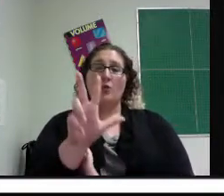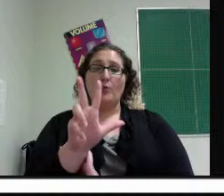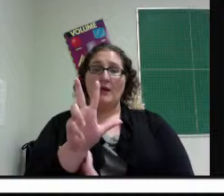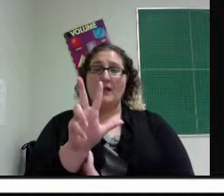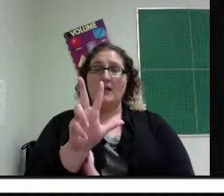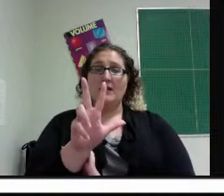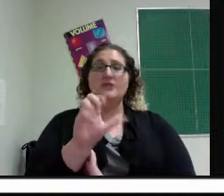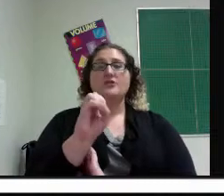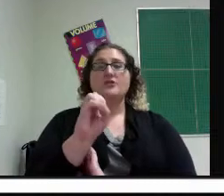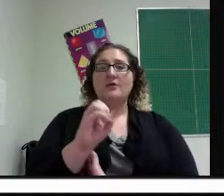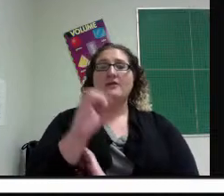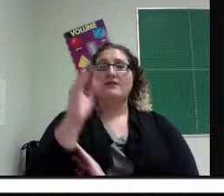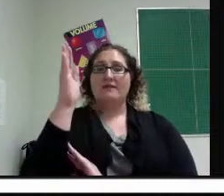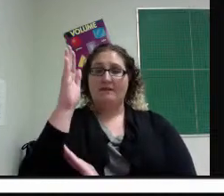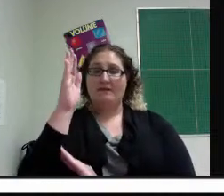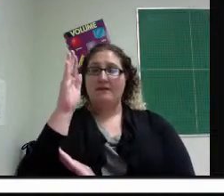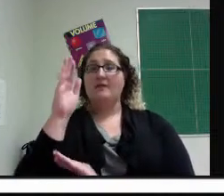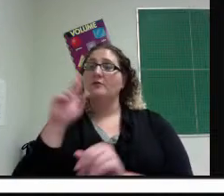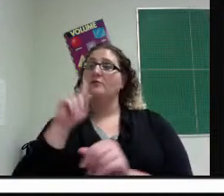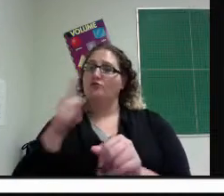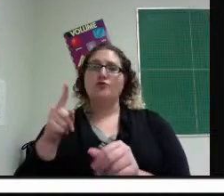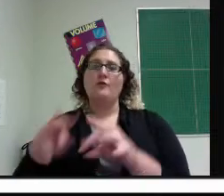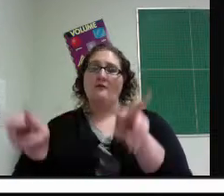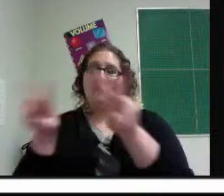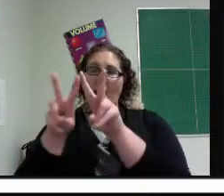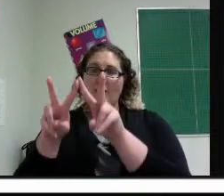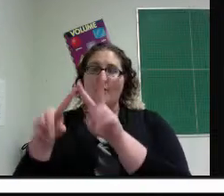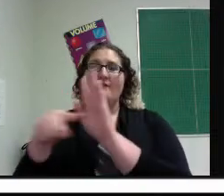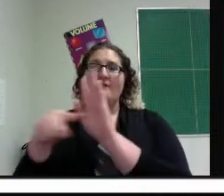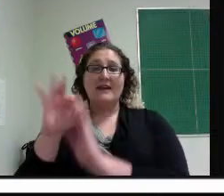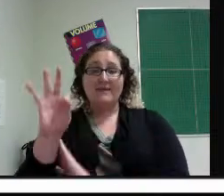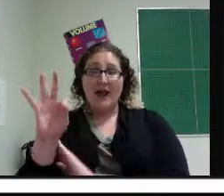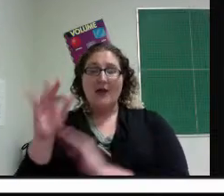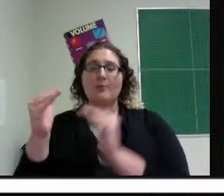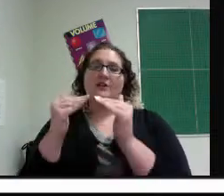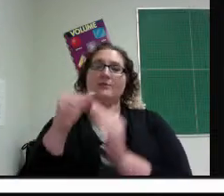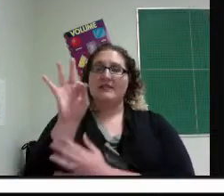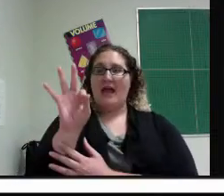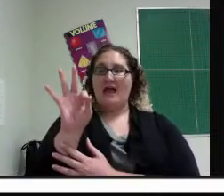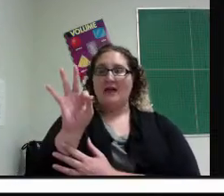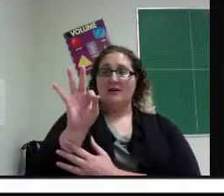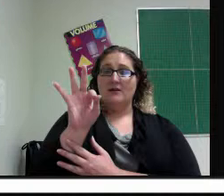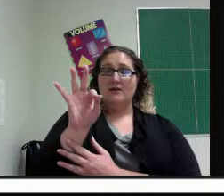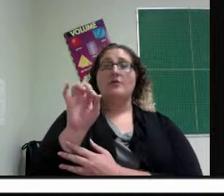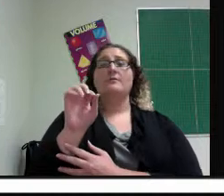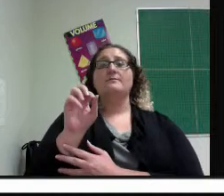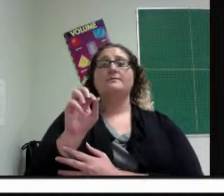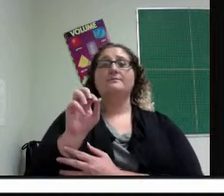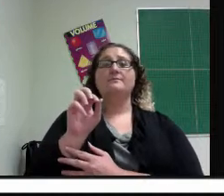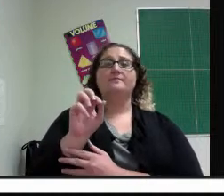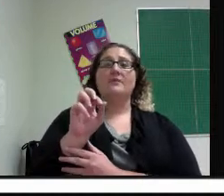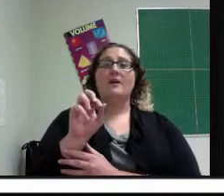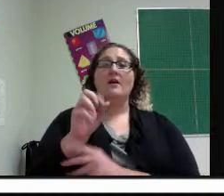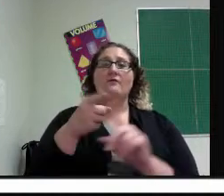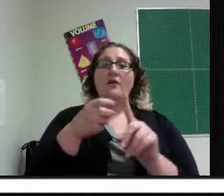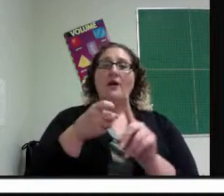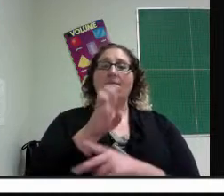get the absolute value of -9, which makes it 9. The other way to think of this, from